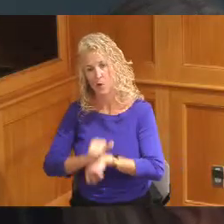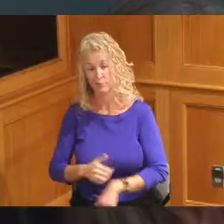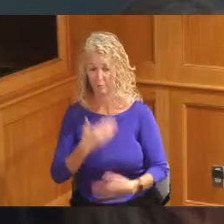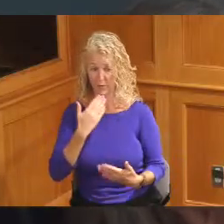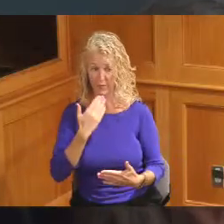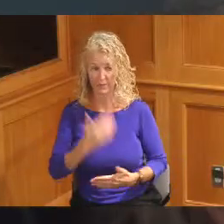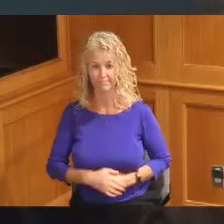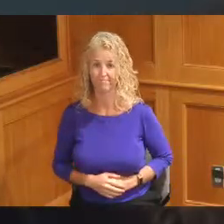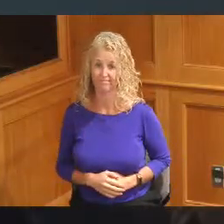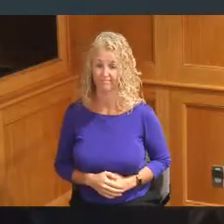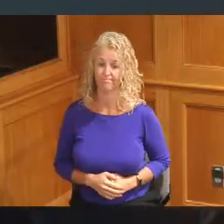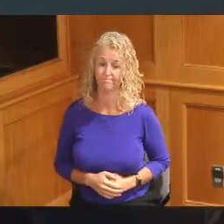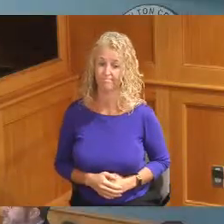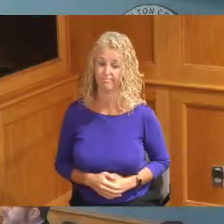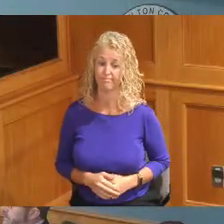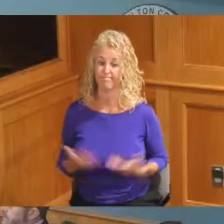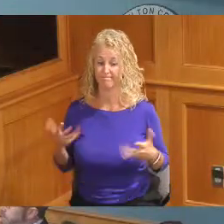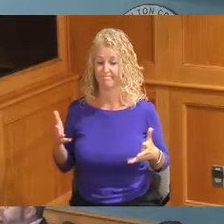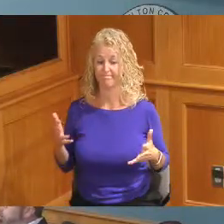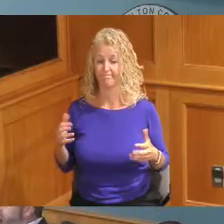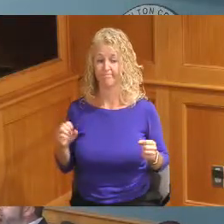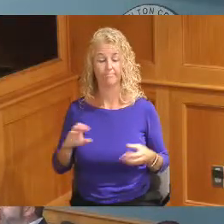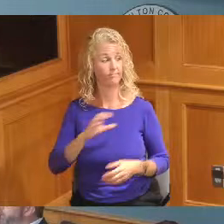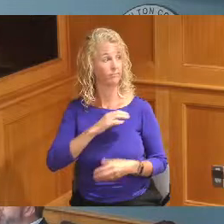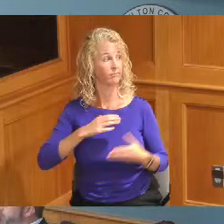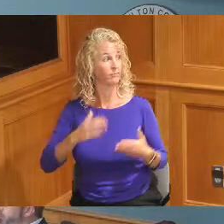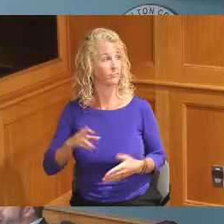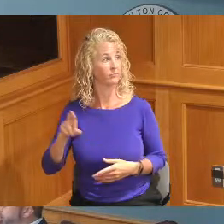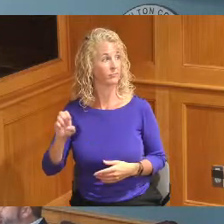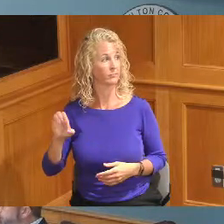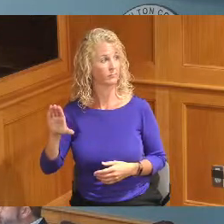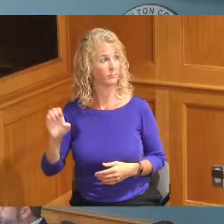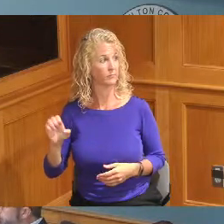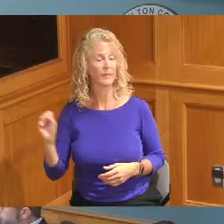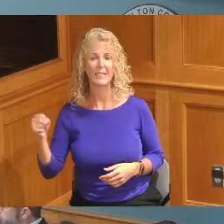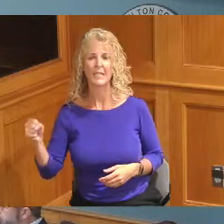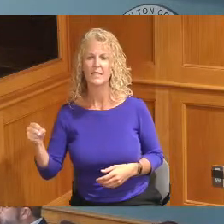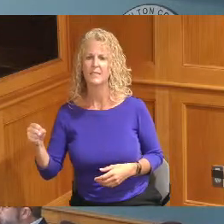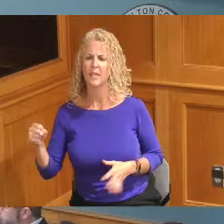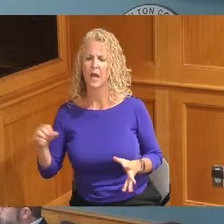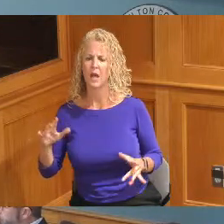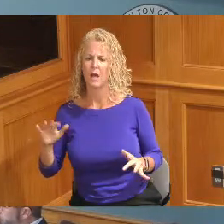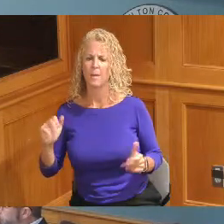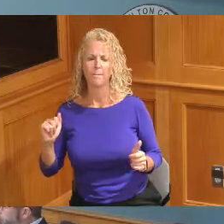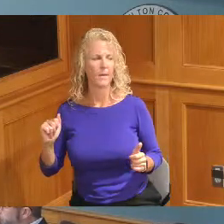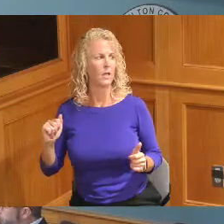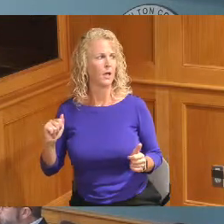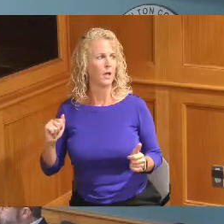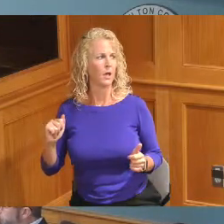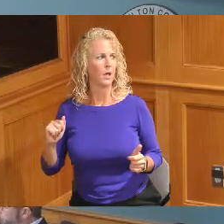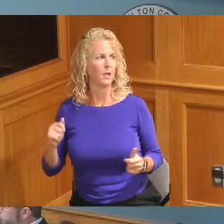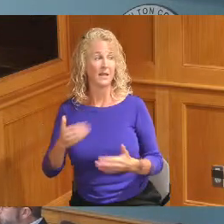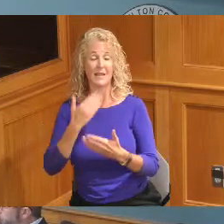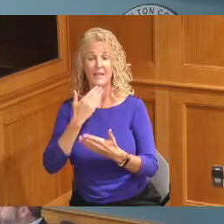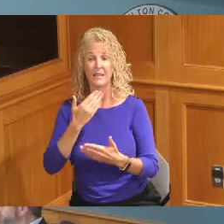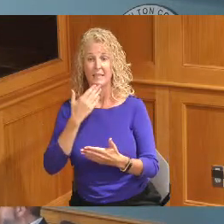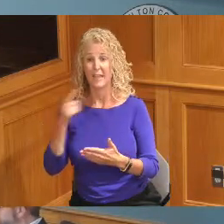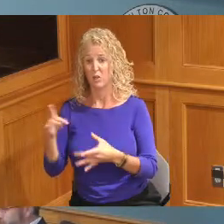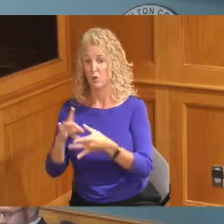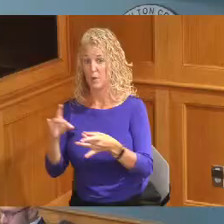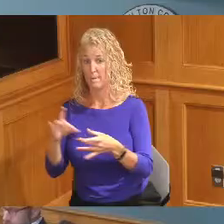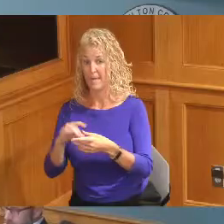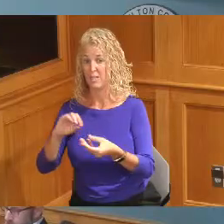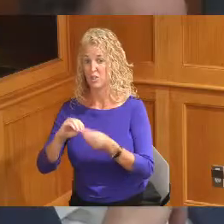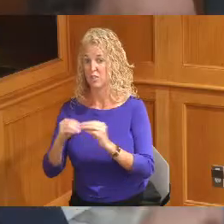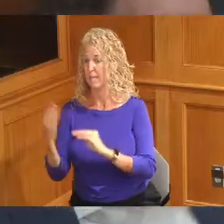you. That's all. Thank you. Commissioner Reese? Yes, just thanks for bringing up the